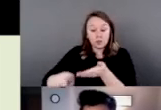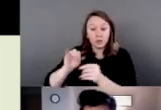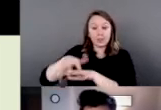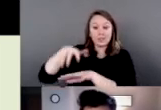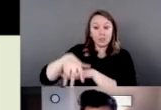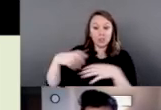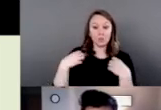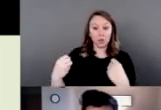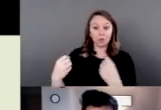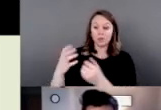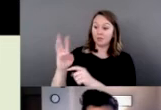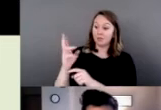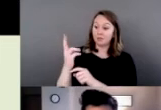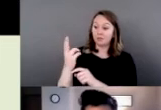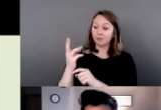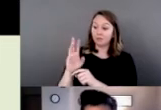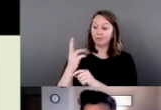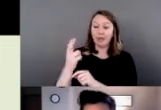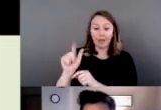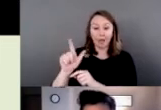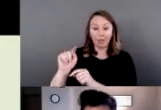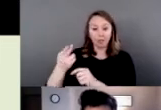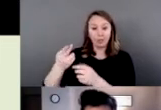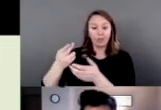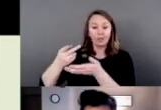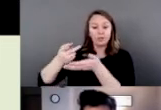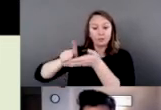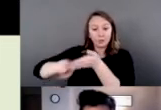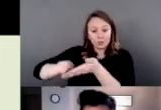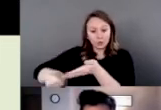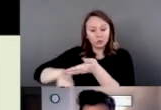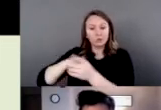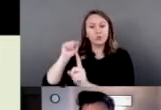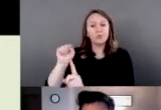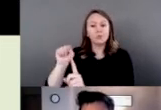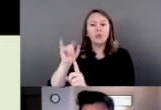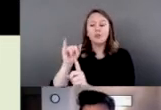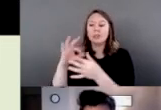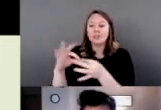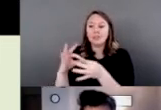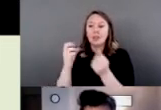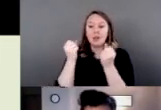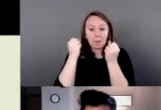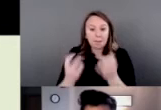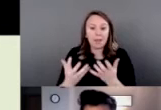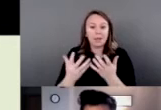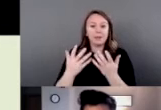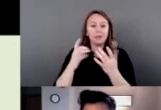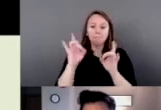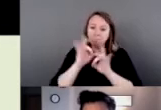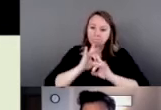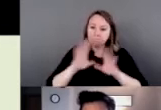Institute, said that many present day health disparities can be traced back through epigenetics to what